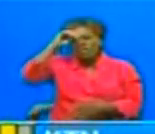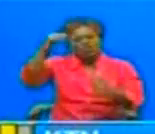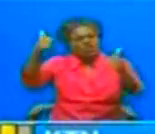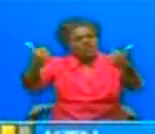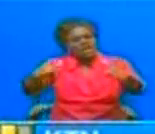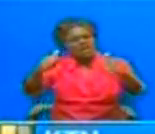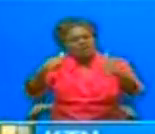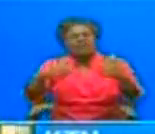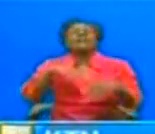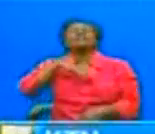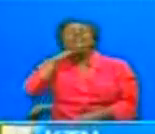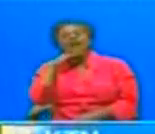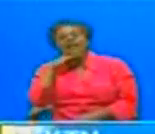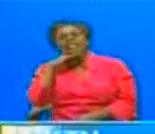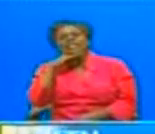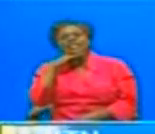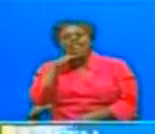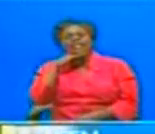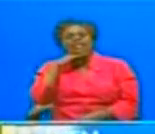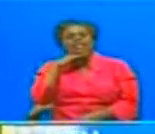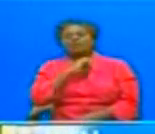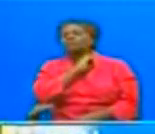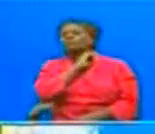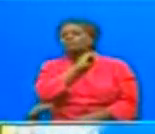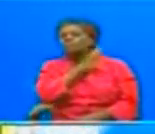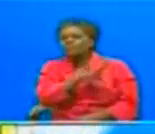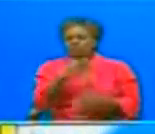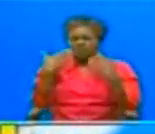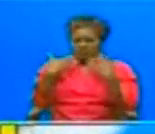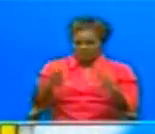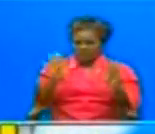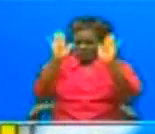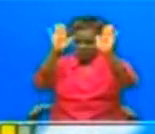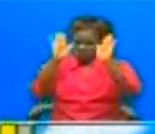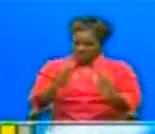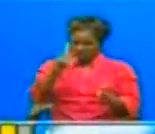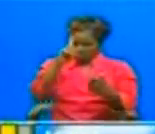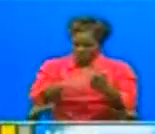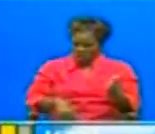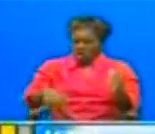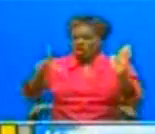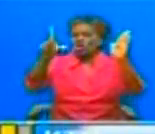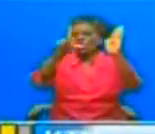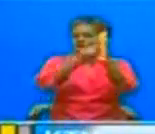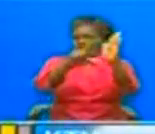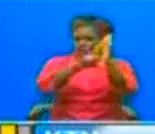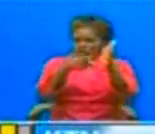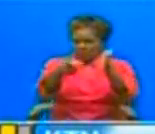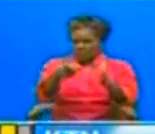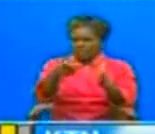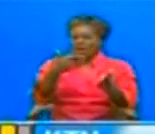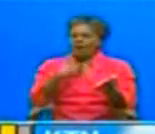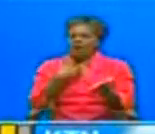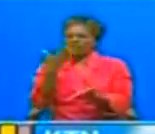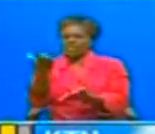is never dormant. It has made its observations on the matter. But more importantly, the courts of law are seized with the matter, and